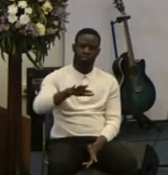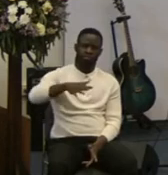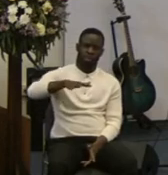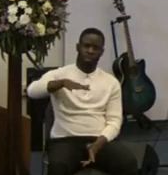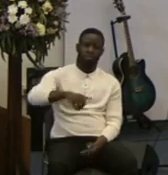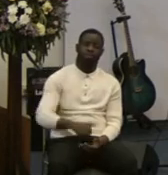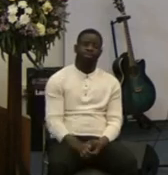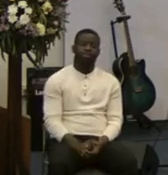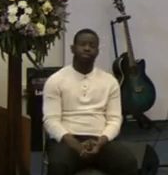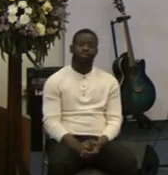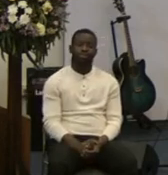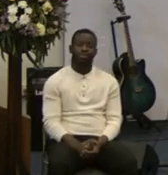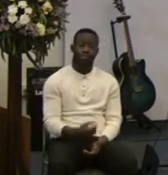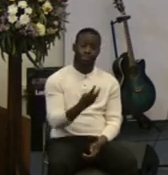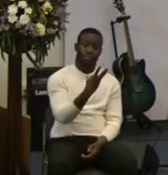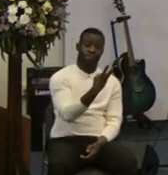Approximately